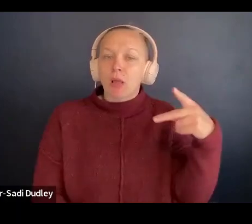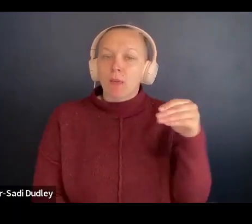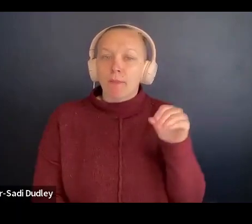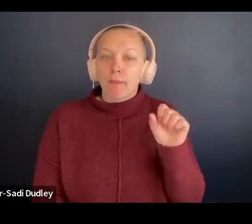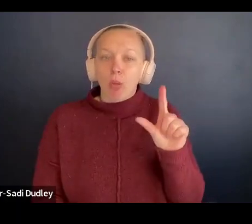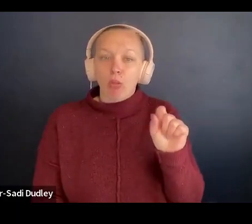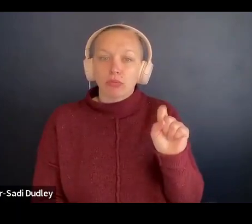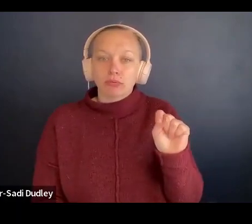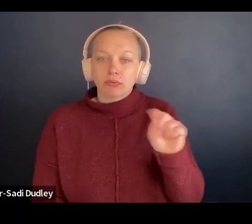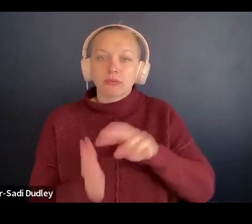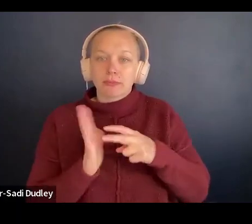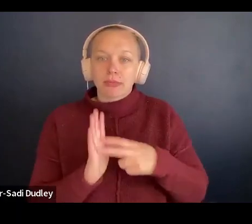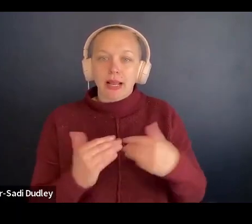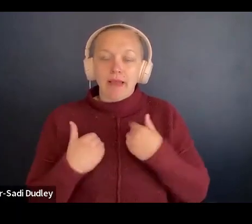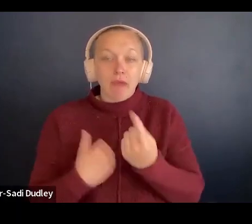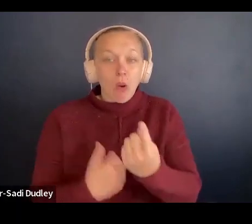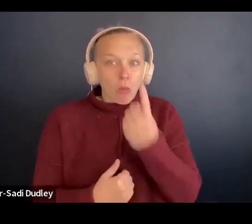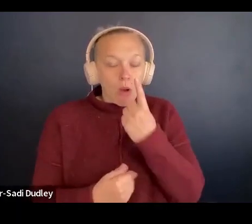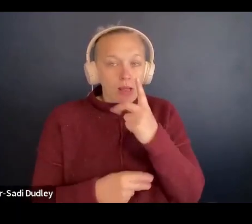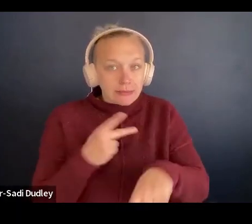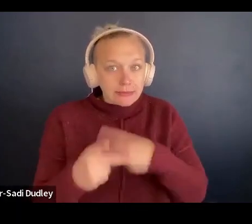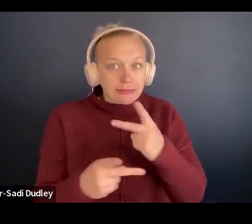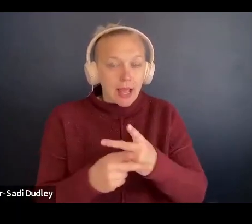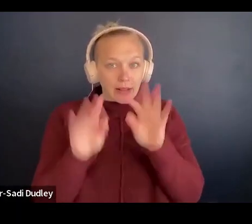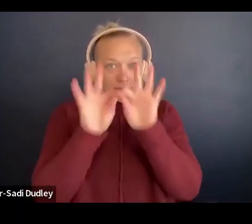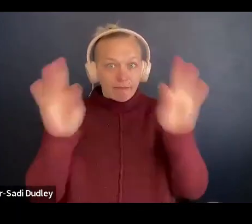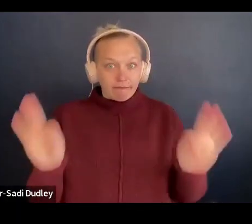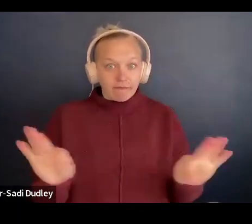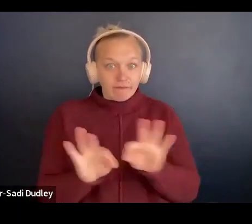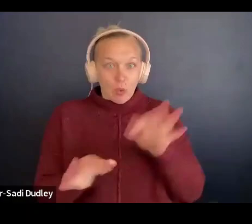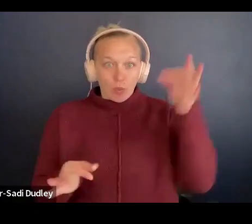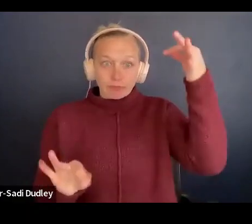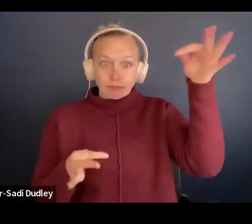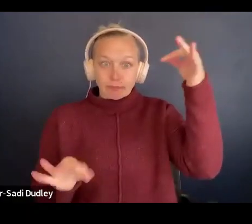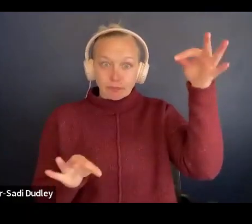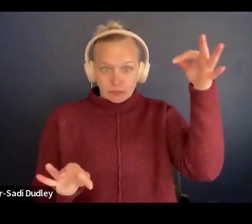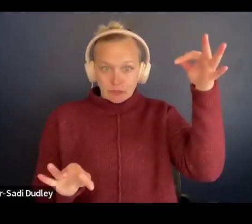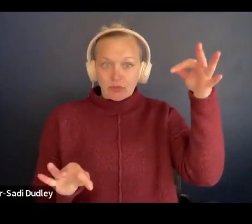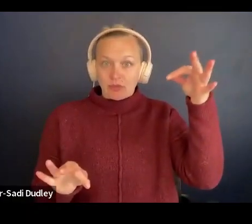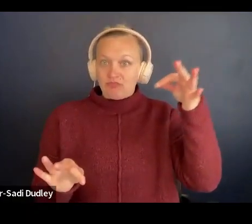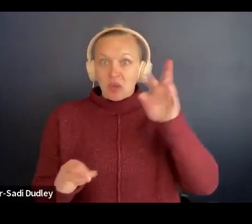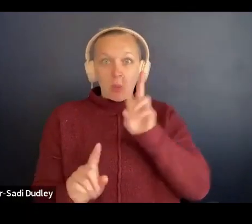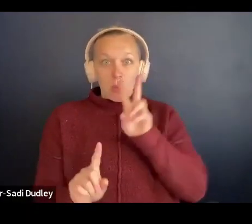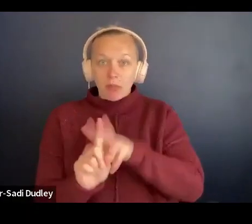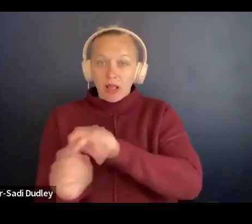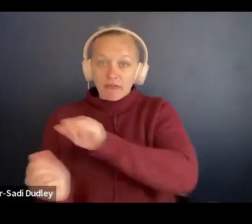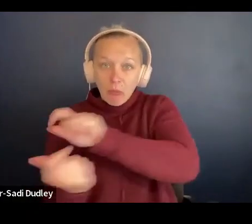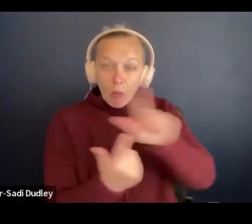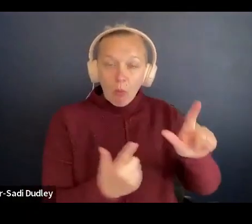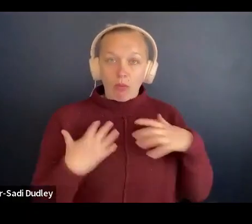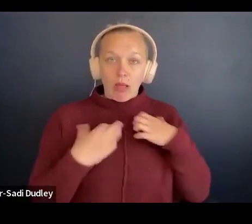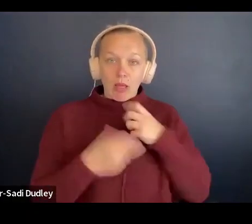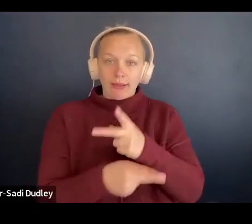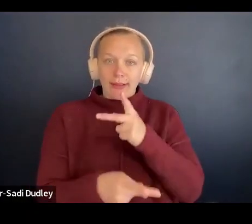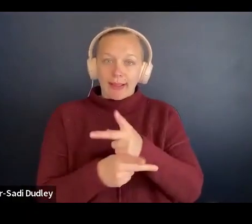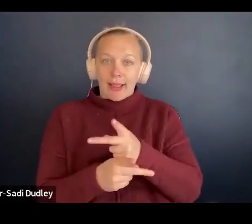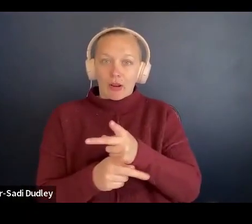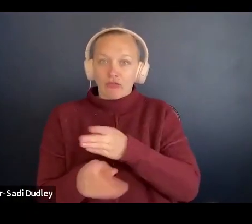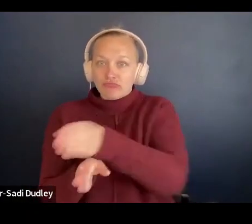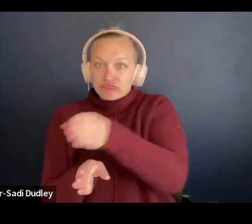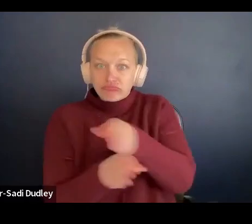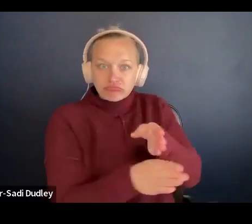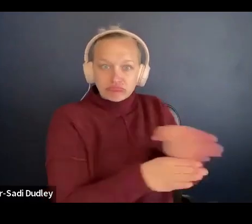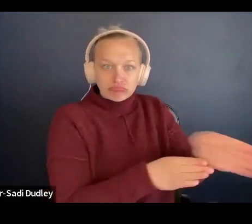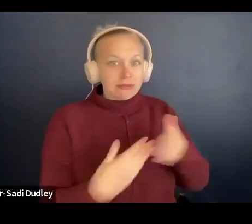applicable across all healthcare settings. It is signed by a patient or their surrogate and their